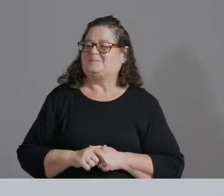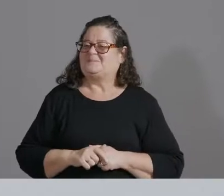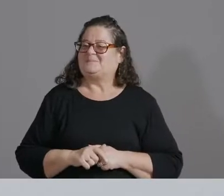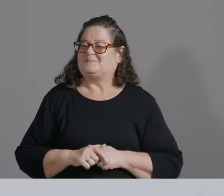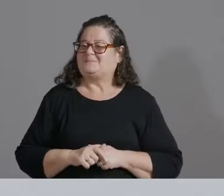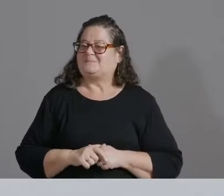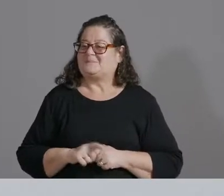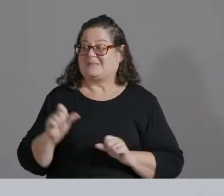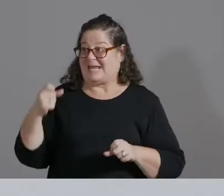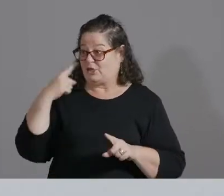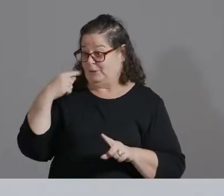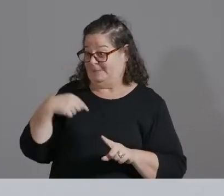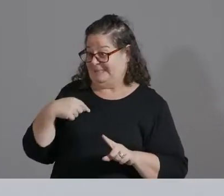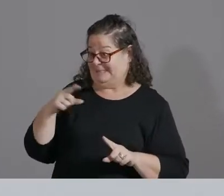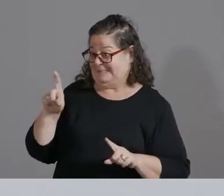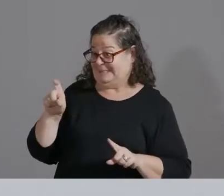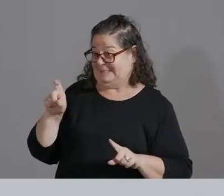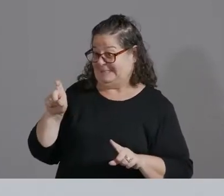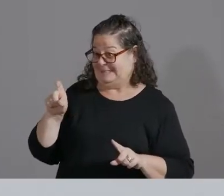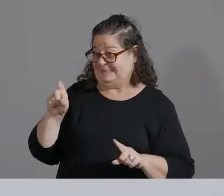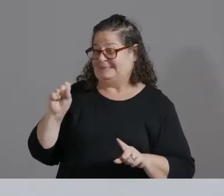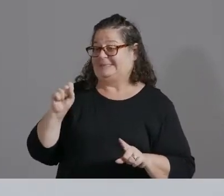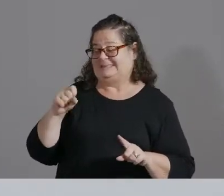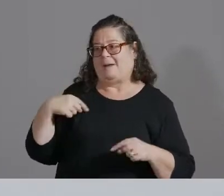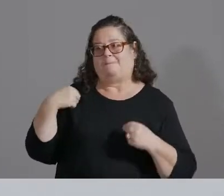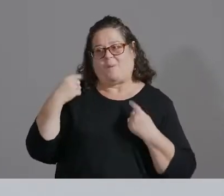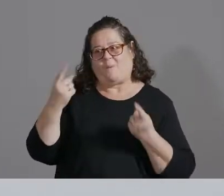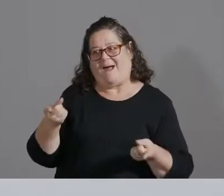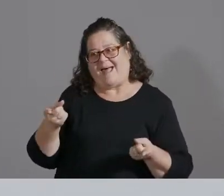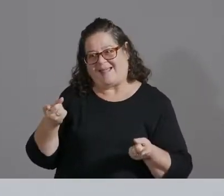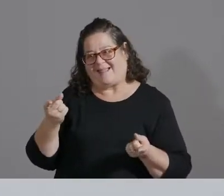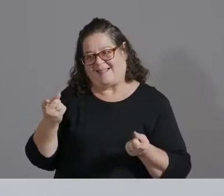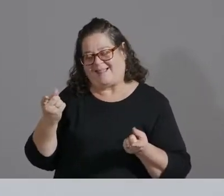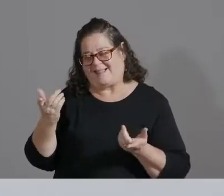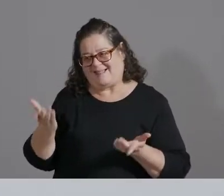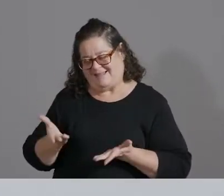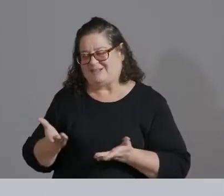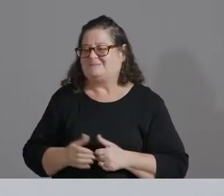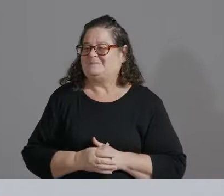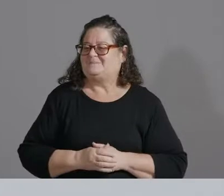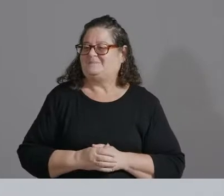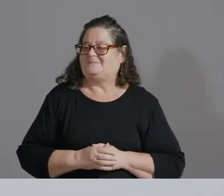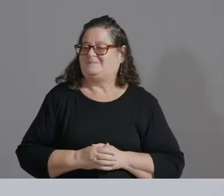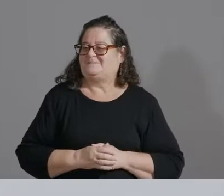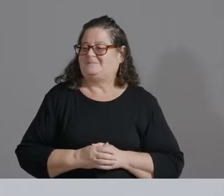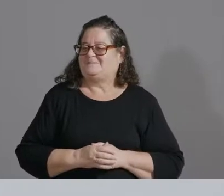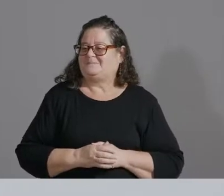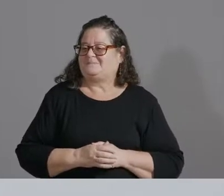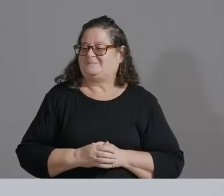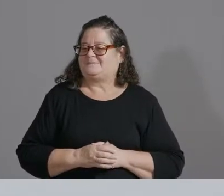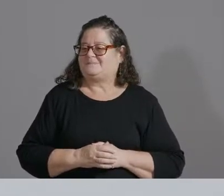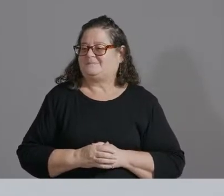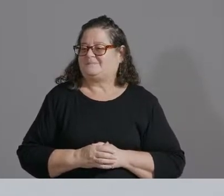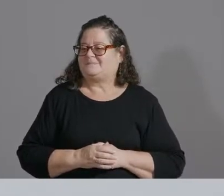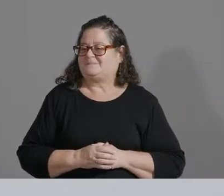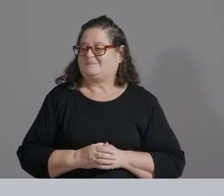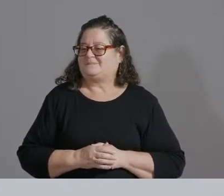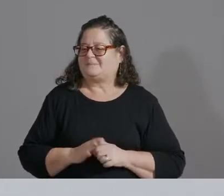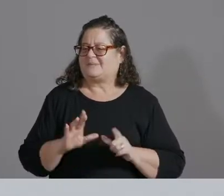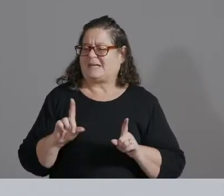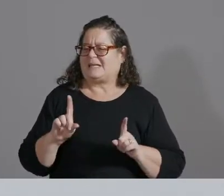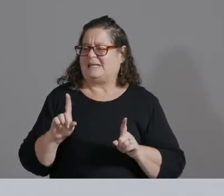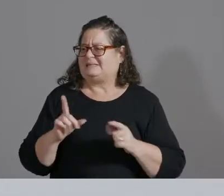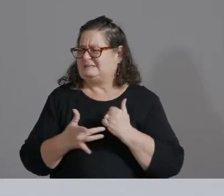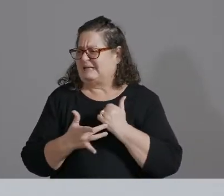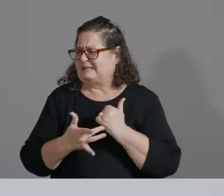Can you hear me? Now I can. It's been a while. We just want, okay, you can hear me now? Good. I wanted to